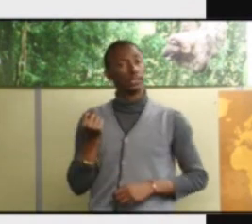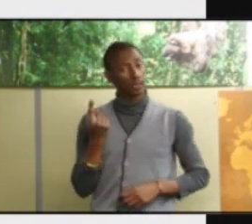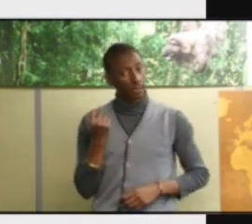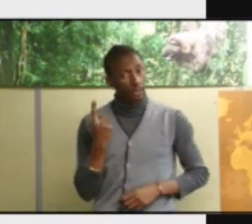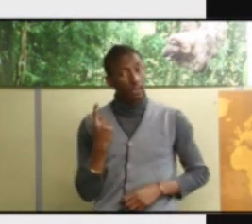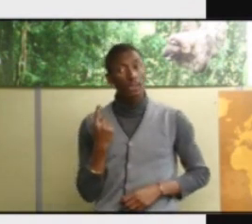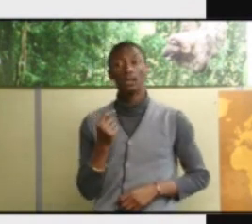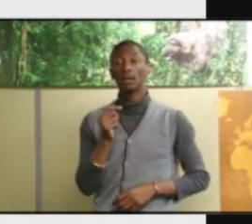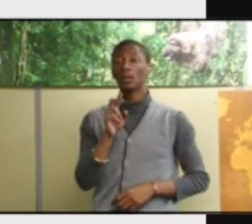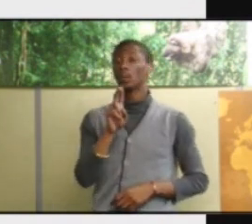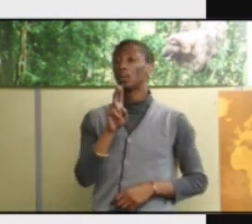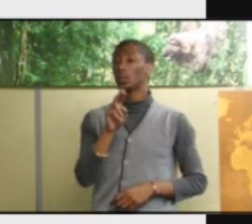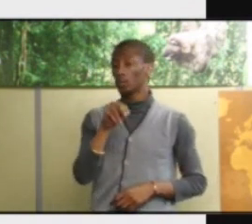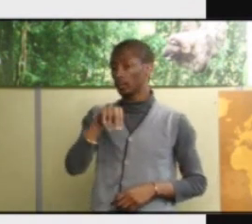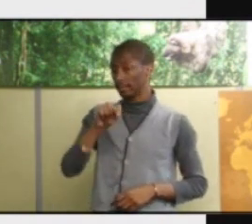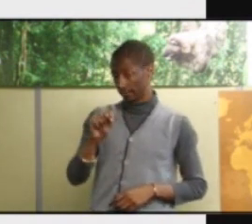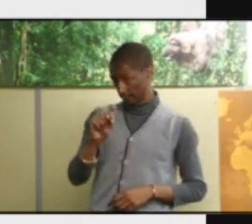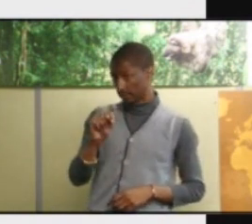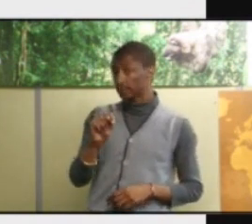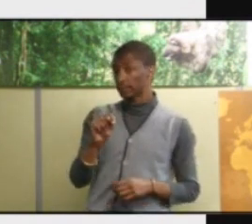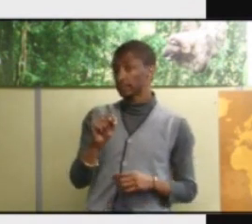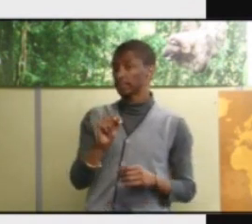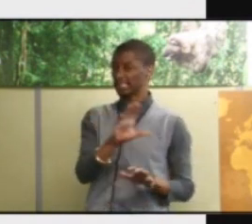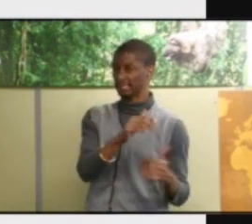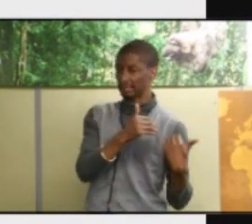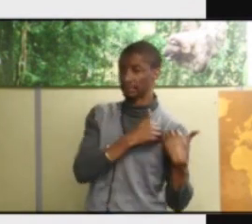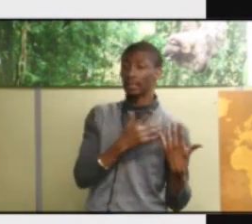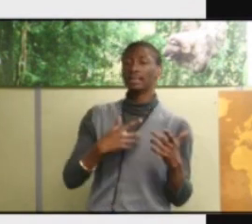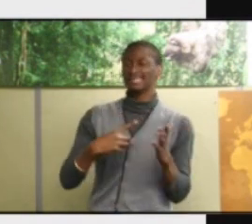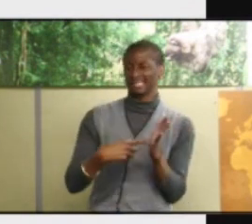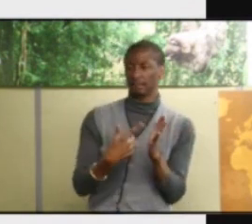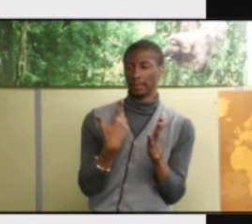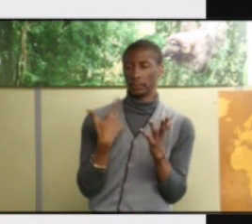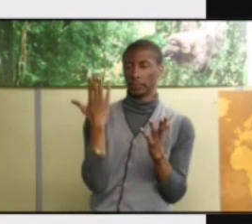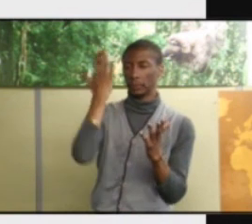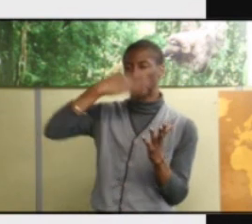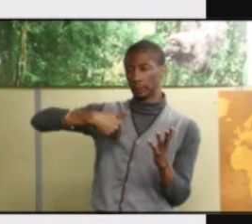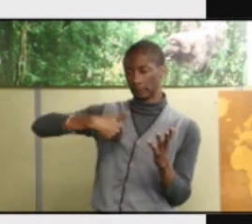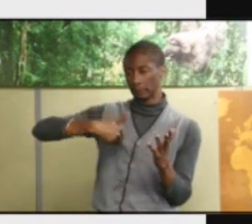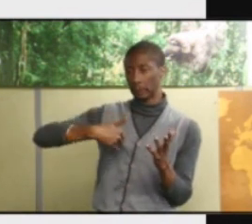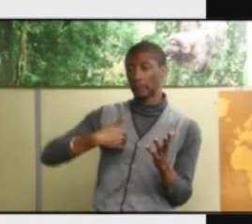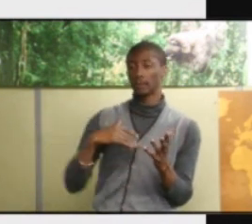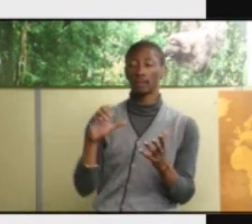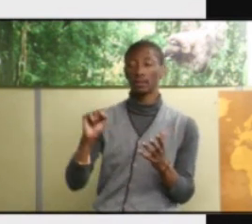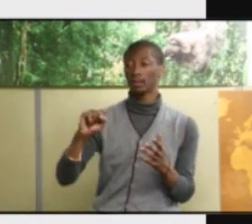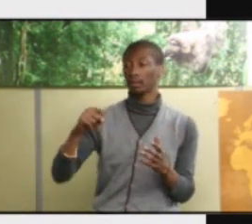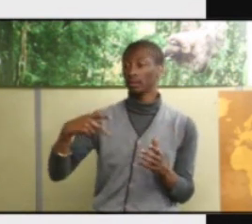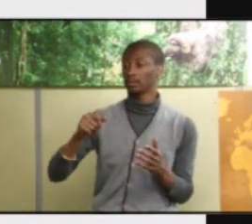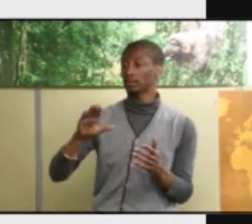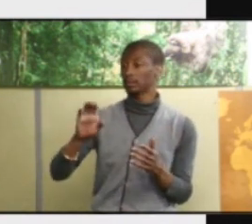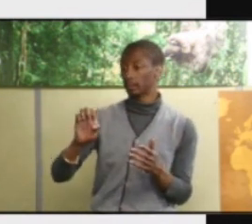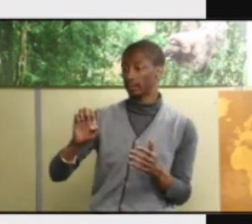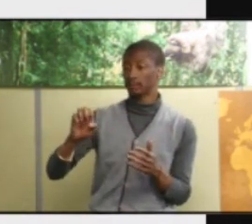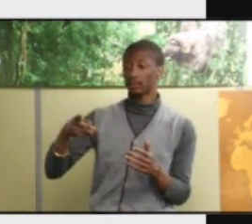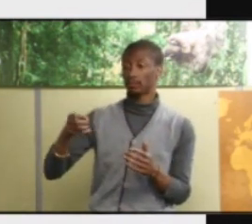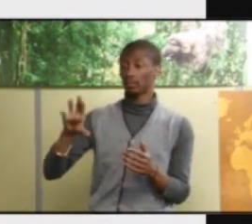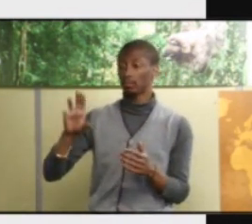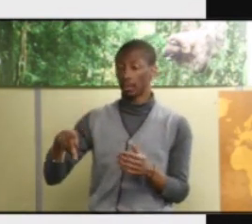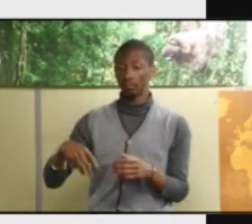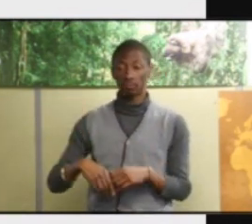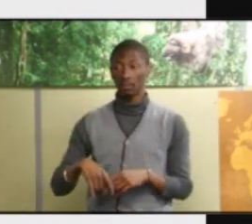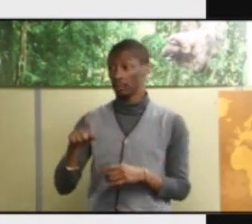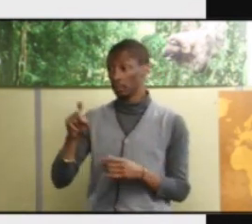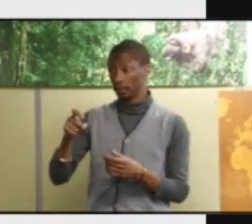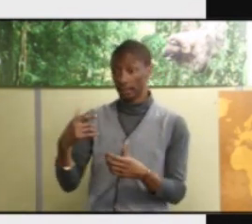the units end that are sometimes overlooked. Space prep. Do you need new carpet? Do you